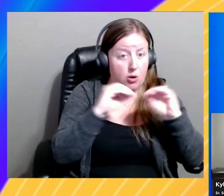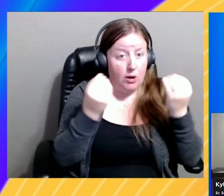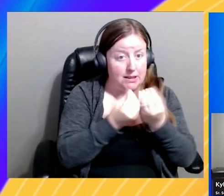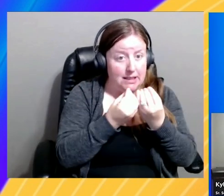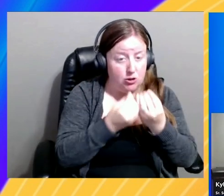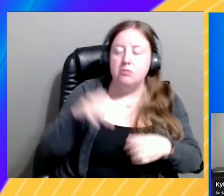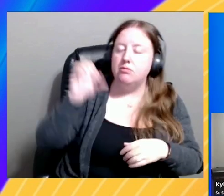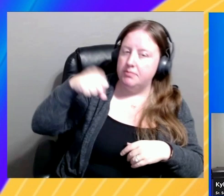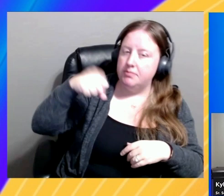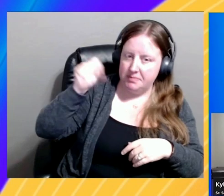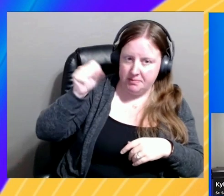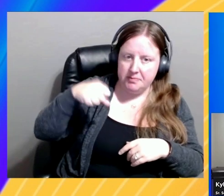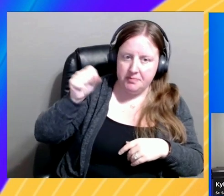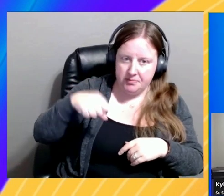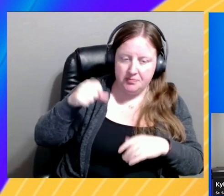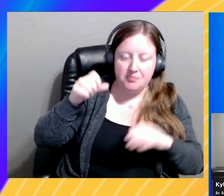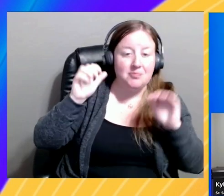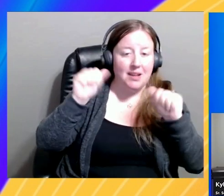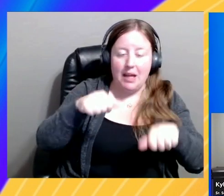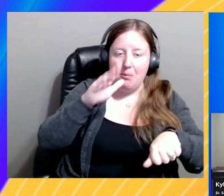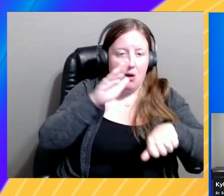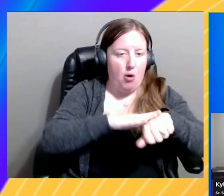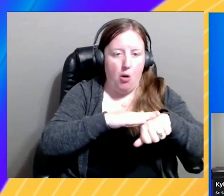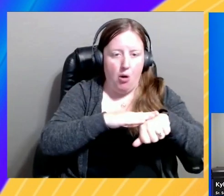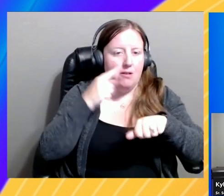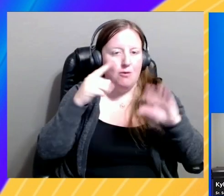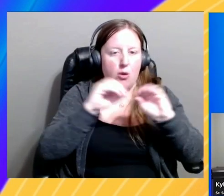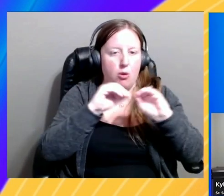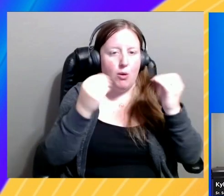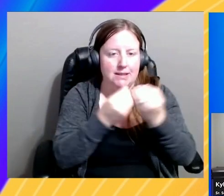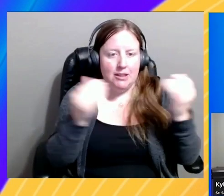You can just turn this on at the org level and you can have